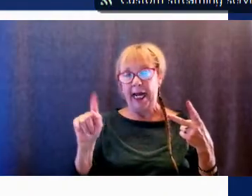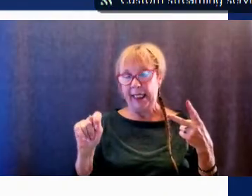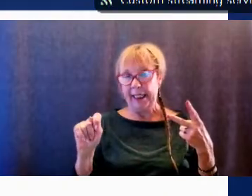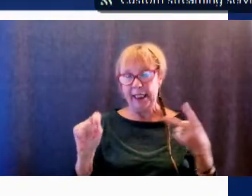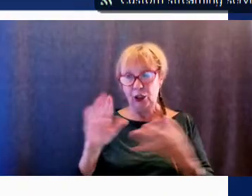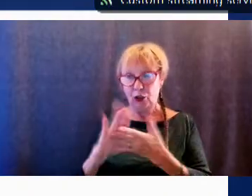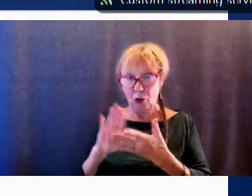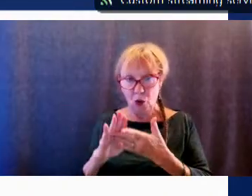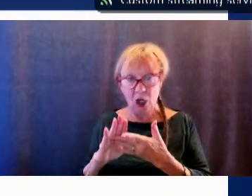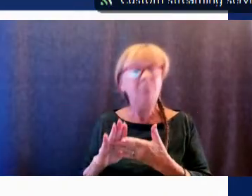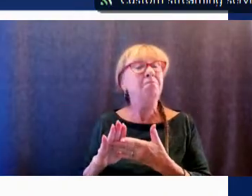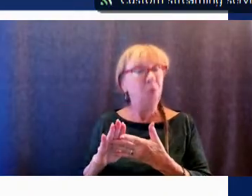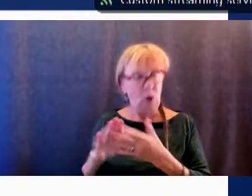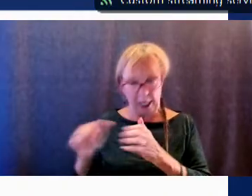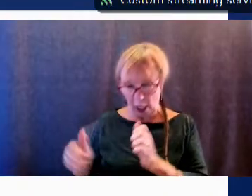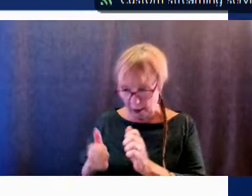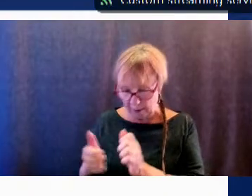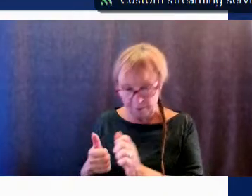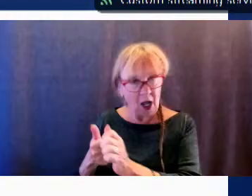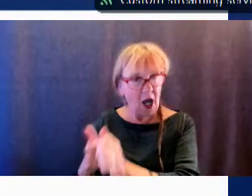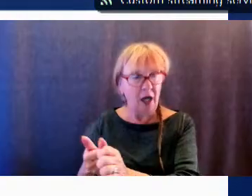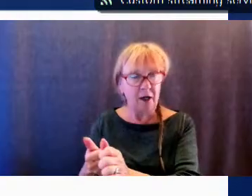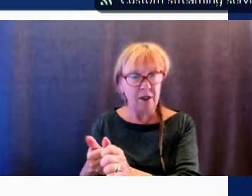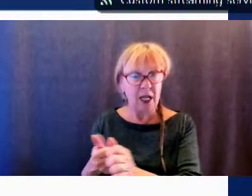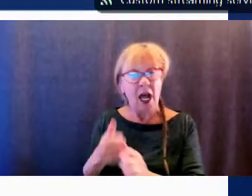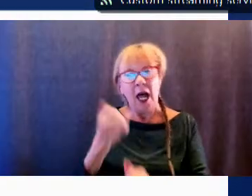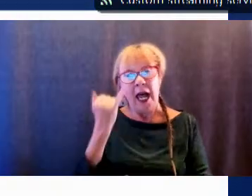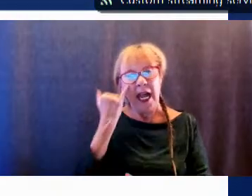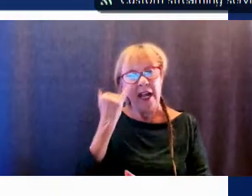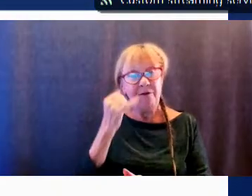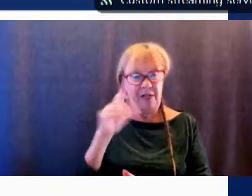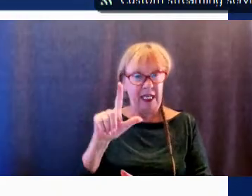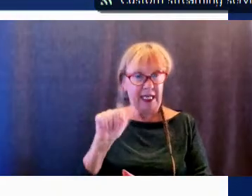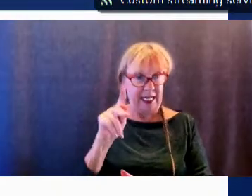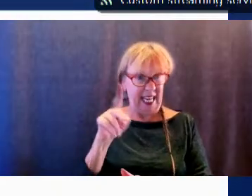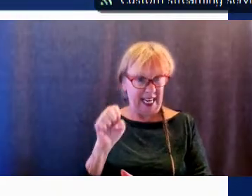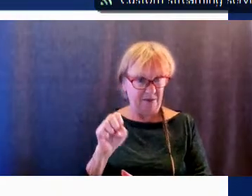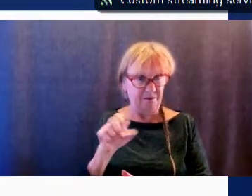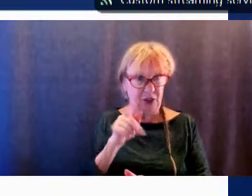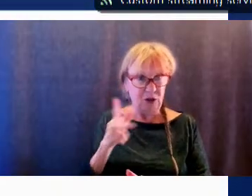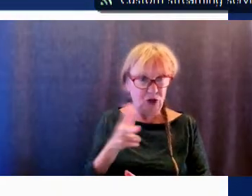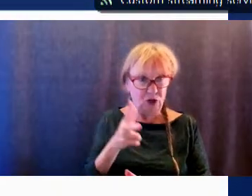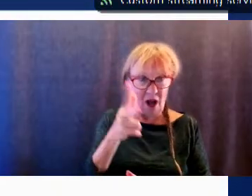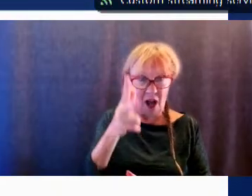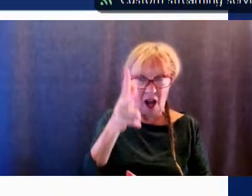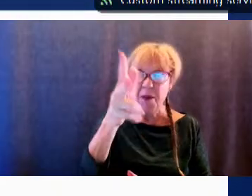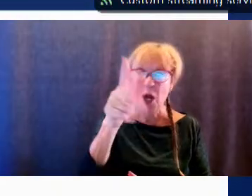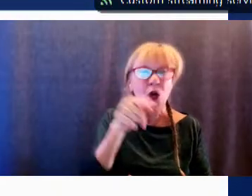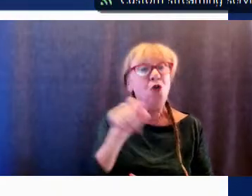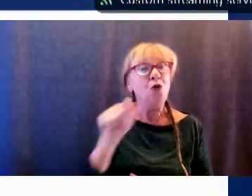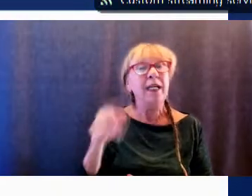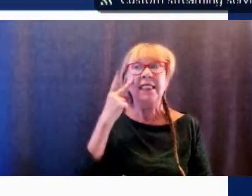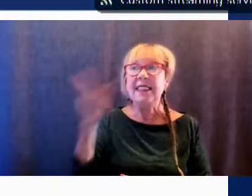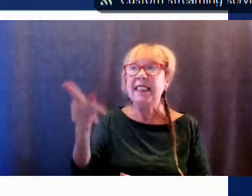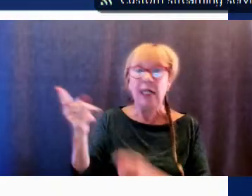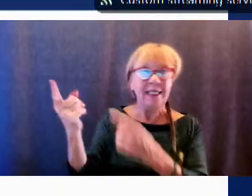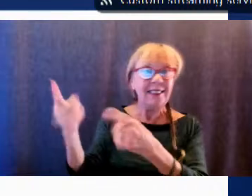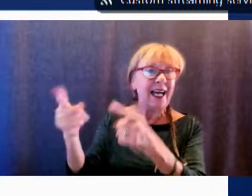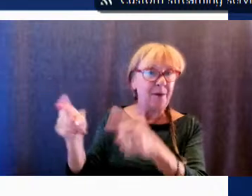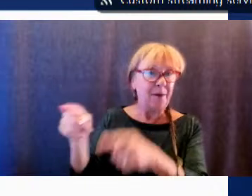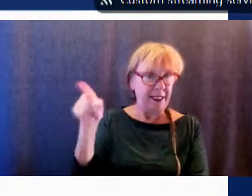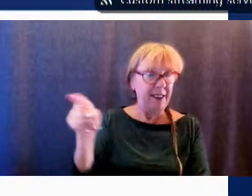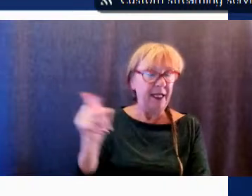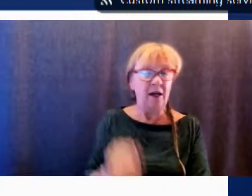track. If you do go up Lake Avenue, you'll definitely be able to see the progress that has been made so